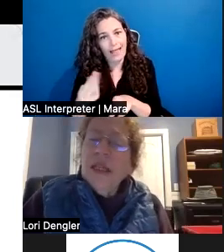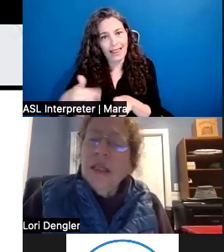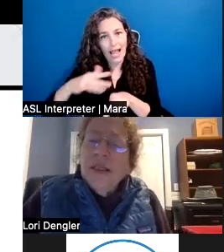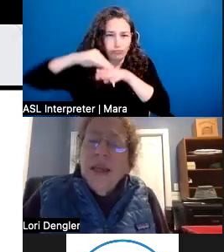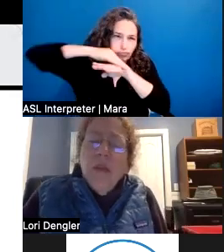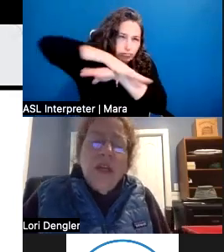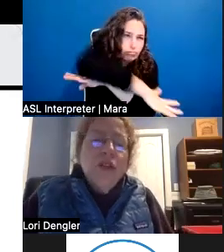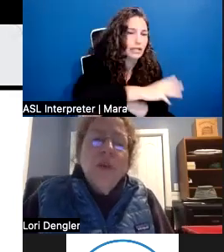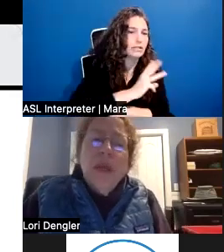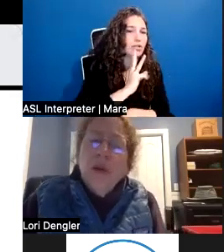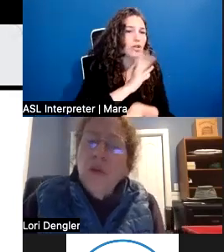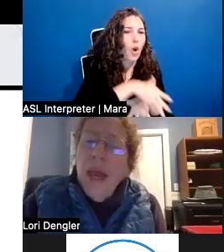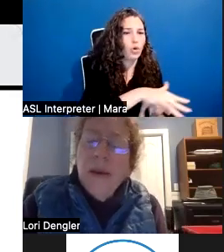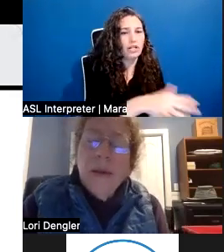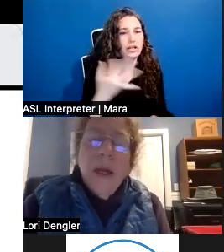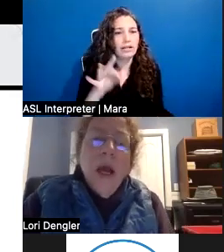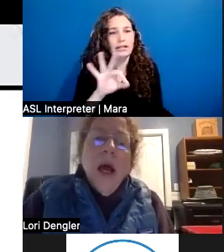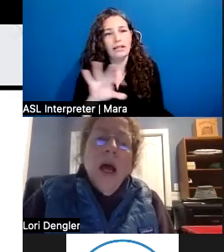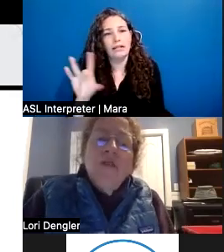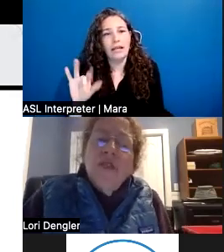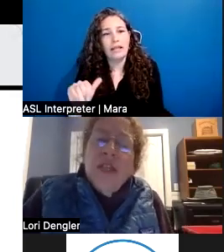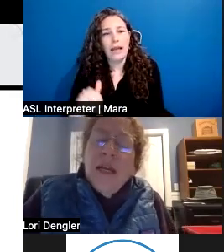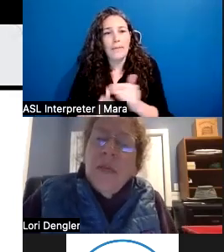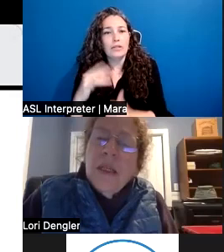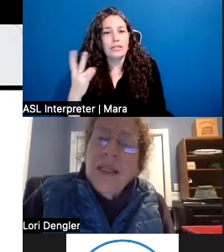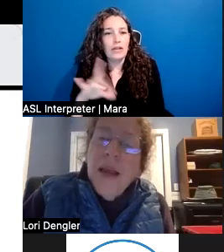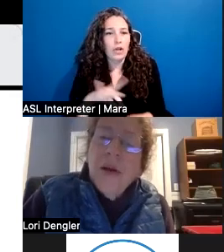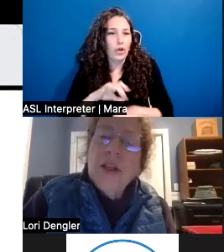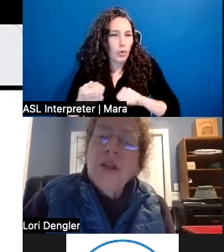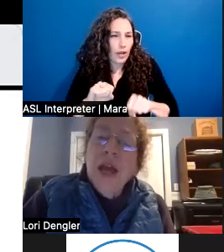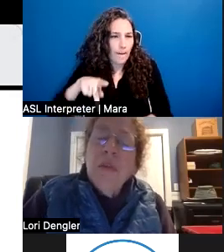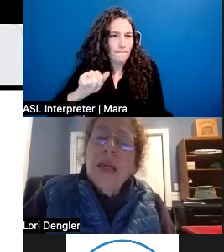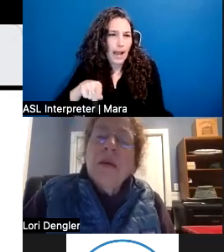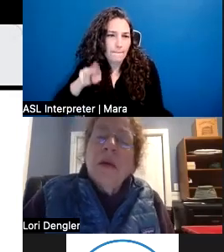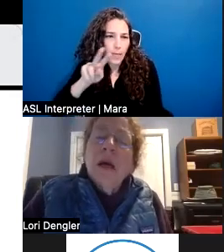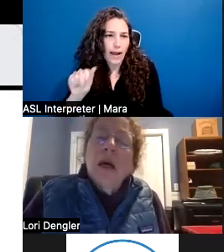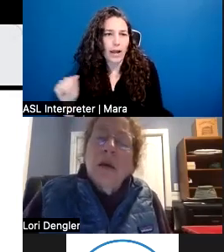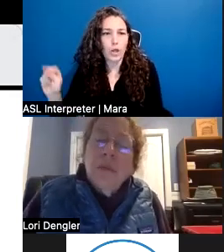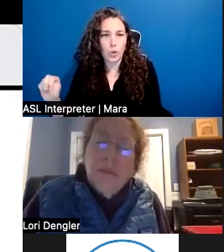Relatively little damage from the earthquake. 15 minutes later, a tsunami